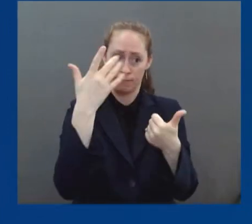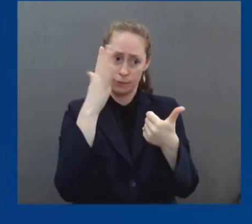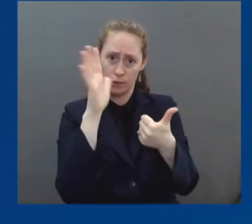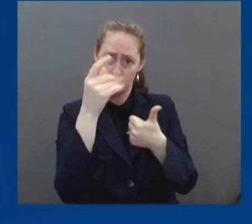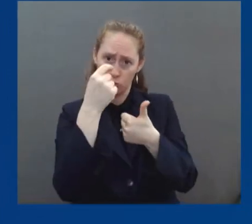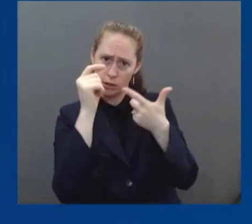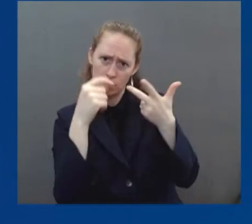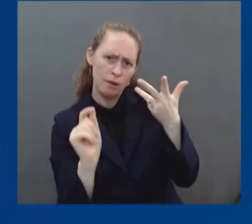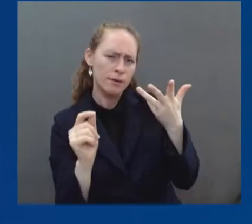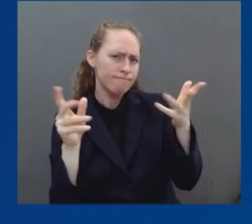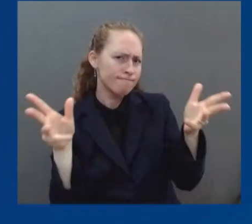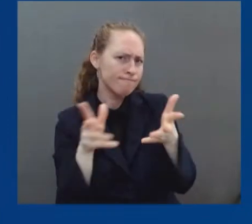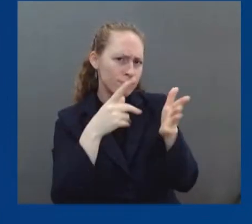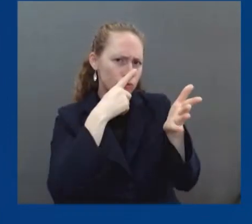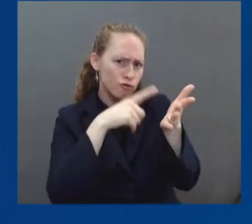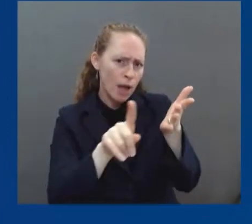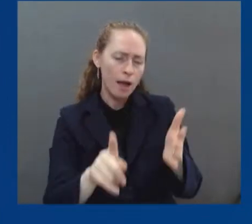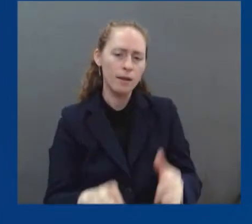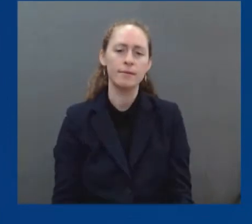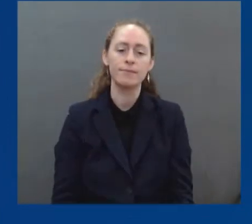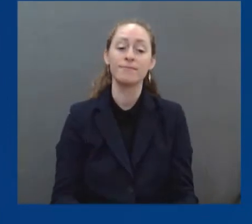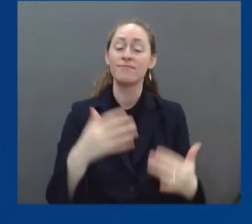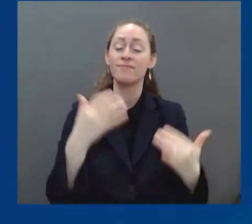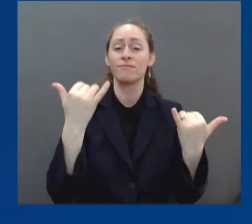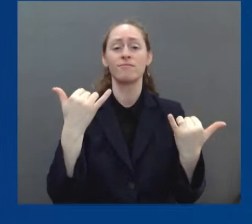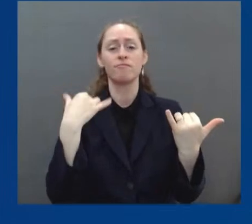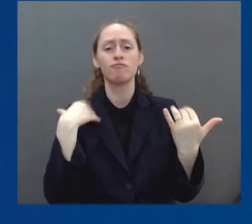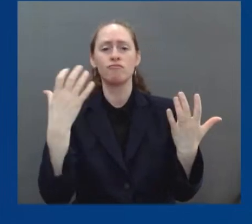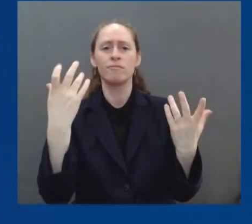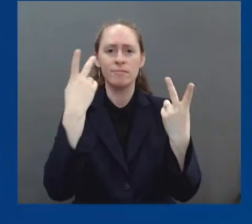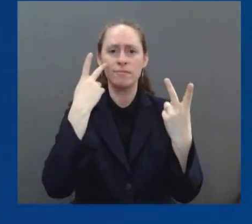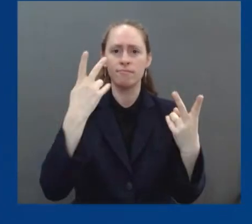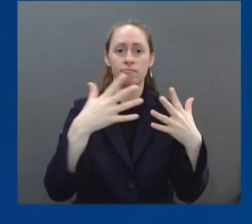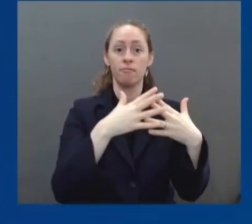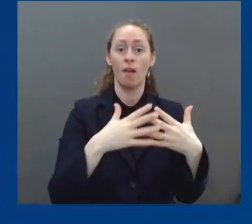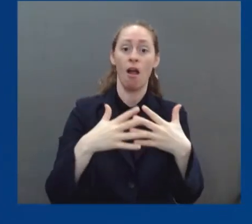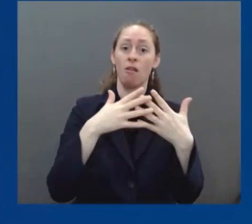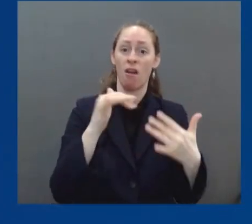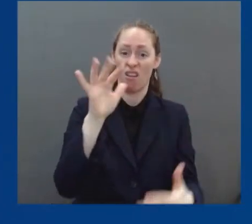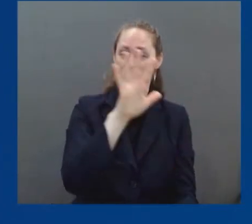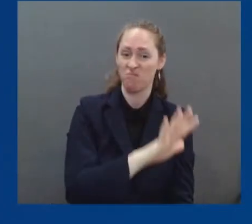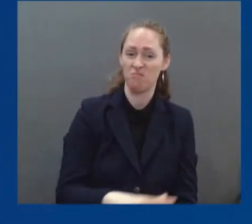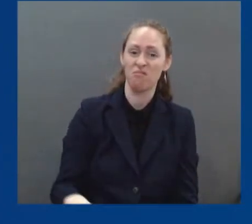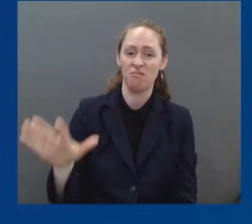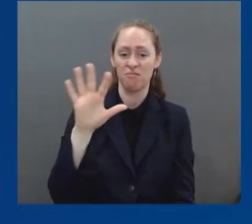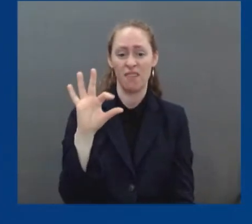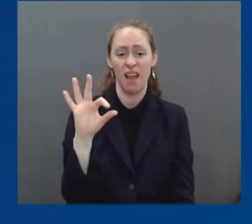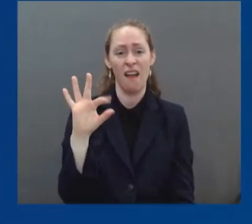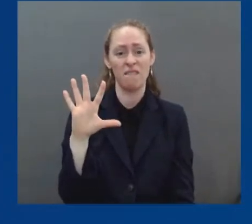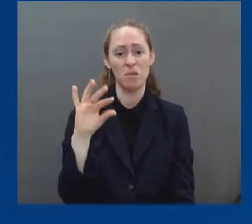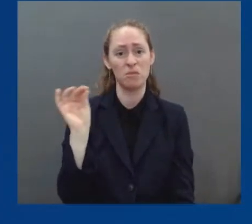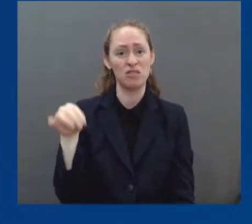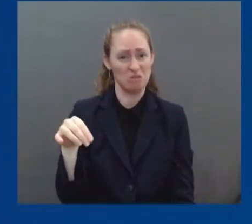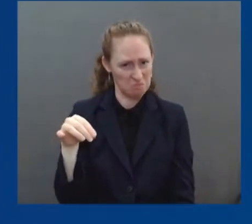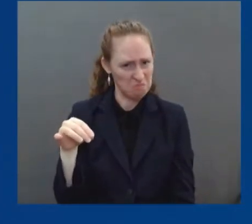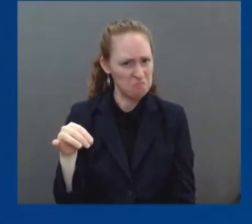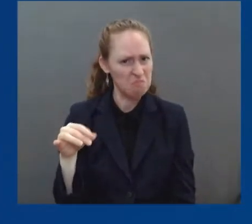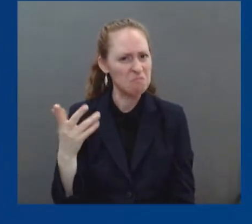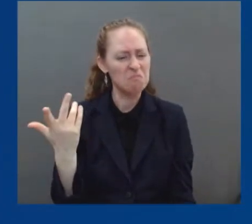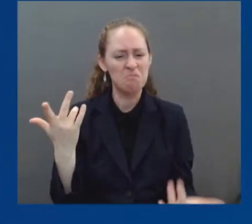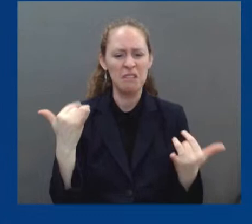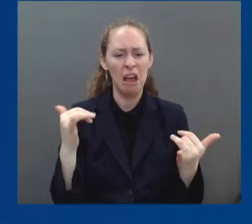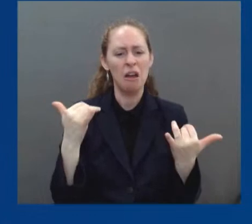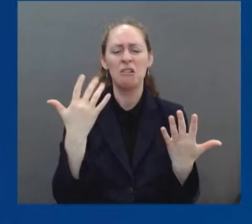that 95% of counties are reporting low COVID-19 community levels, which represents over 97% of the